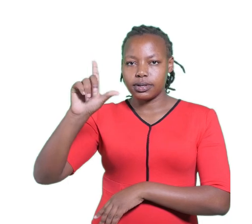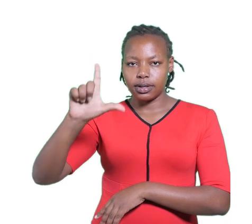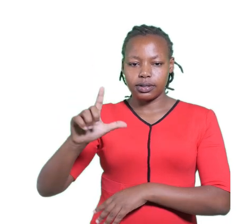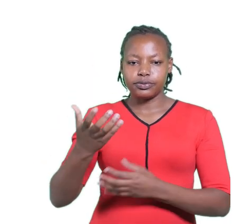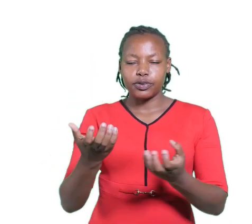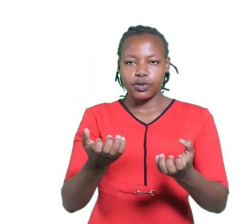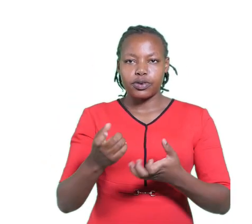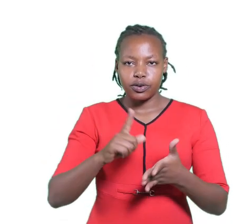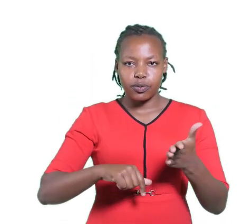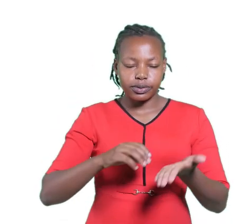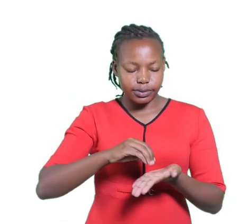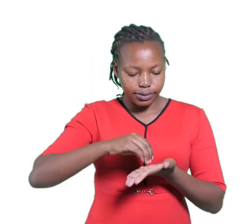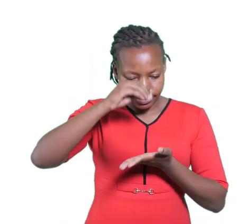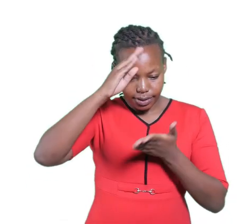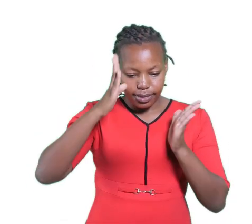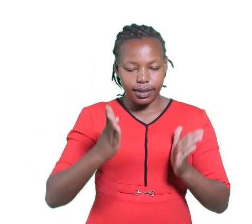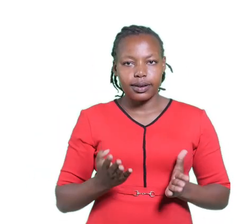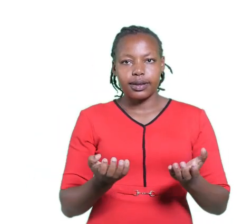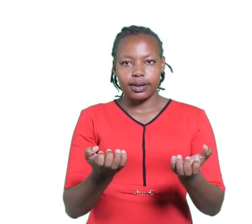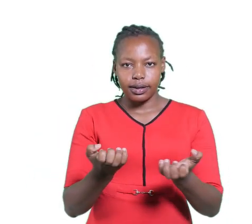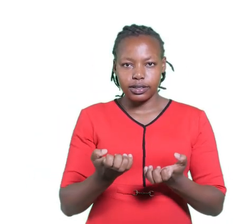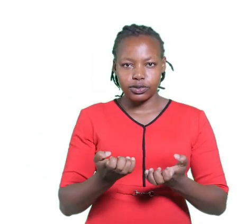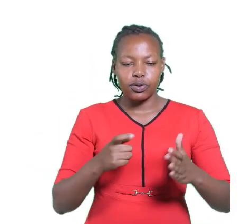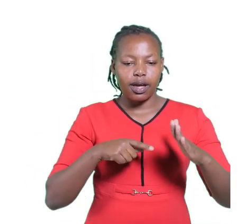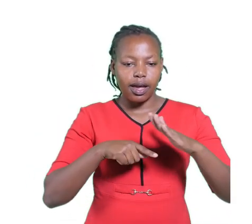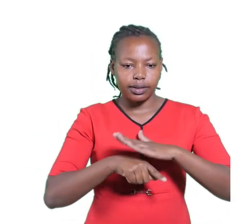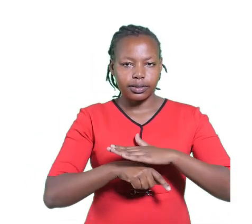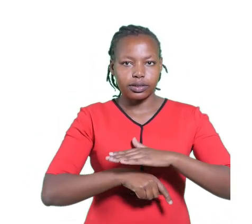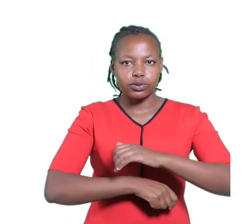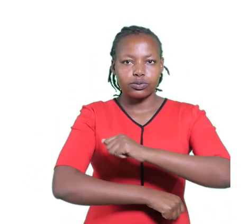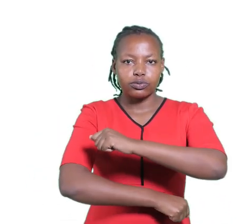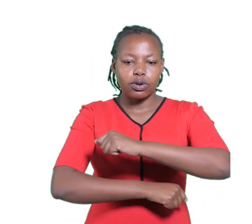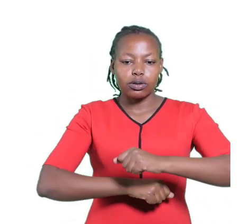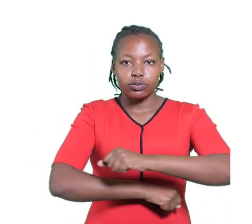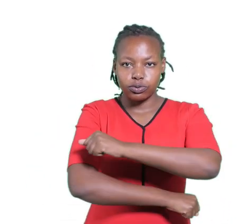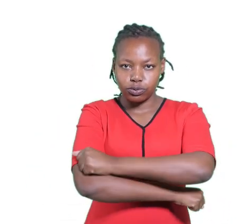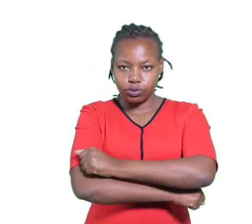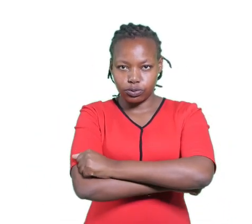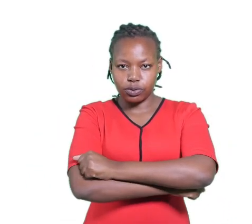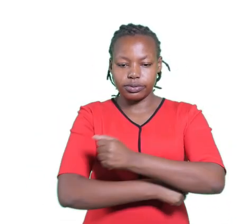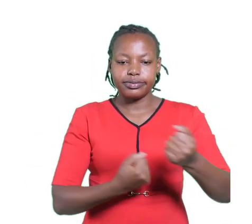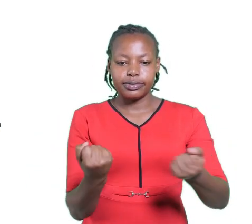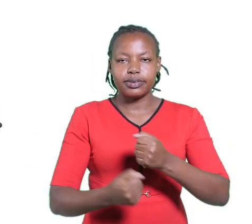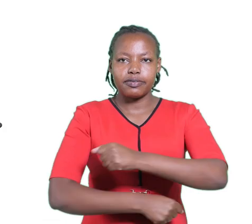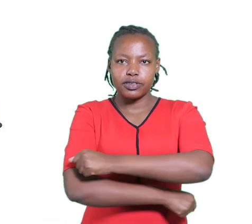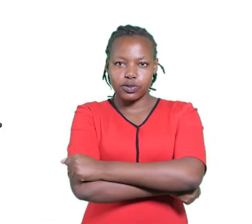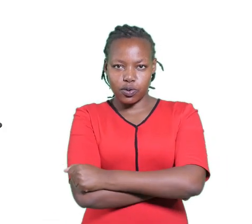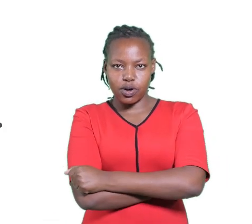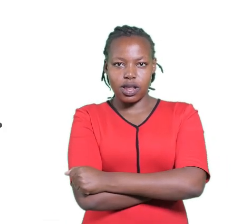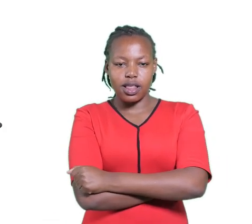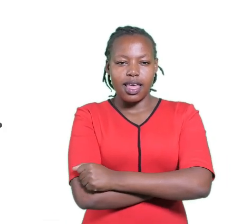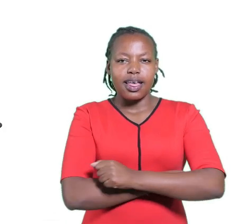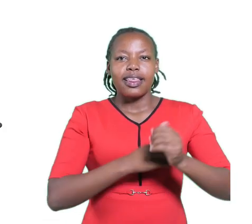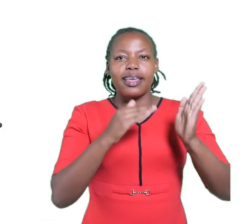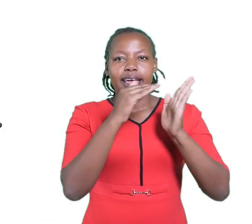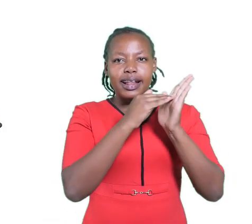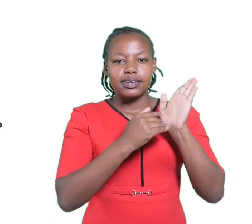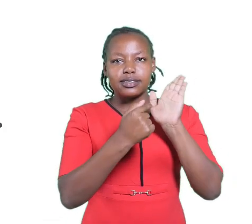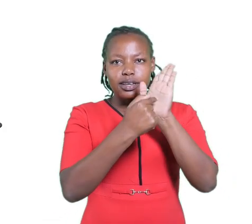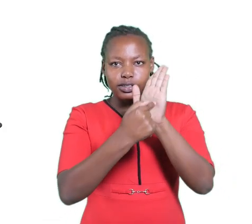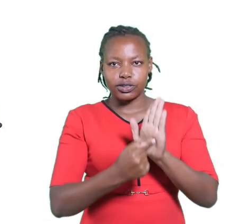acquiring provisional driving license. The learner is required to enroll into a licensed driving